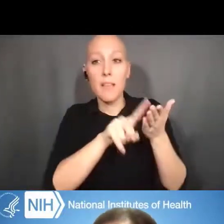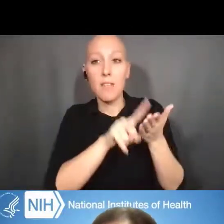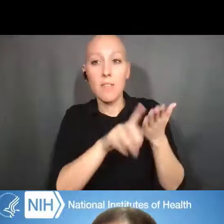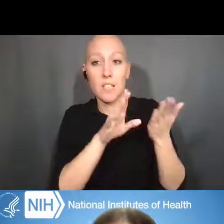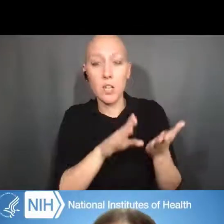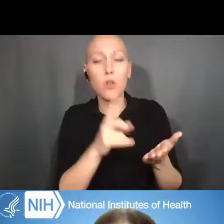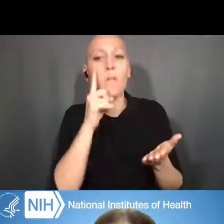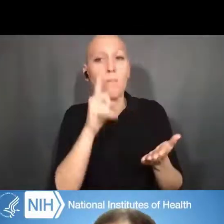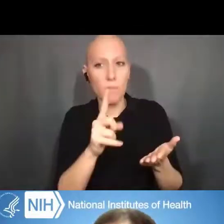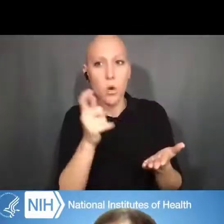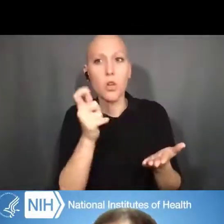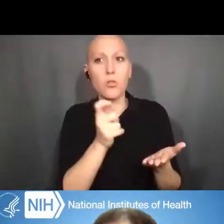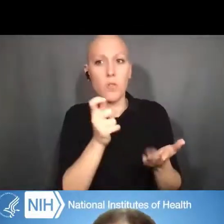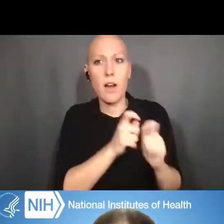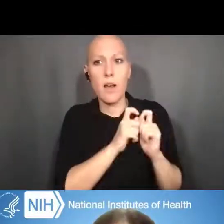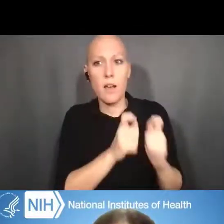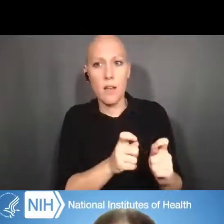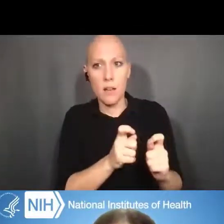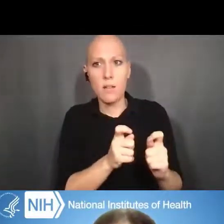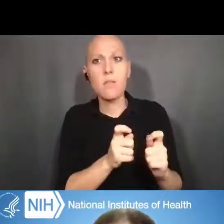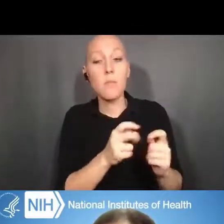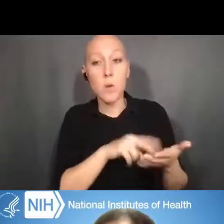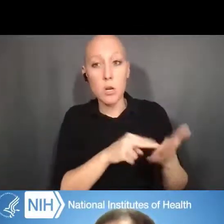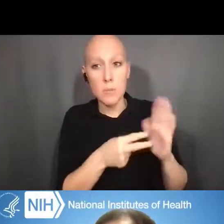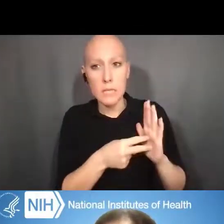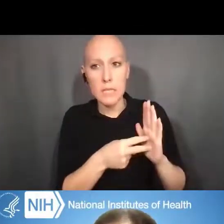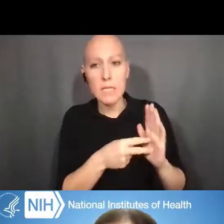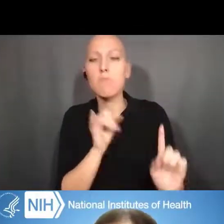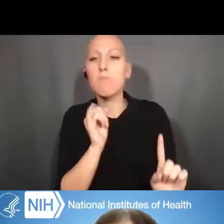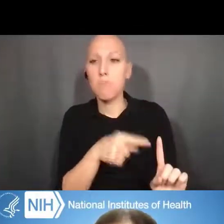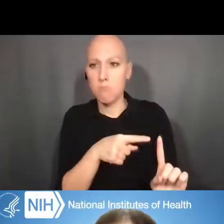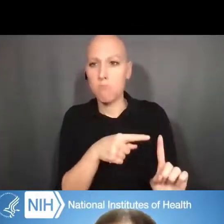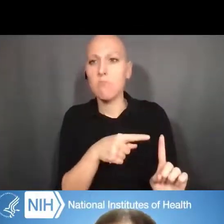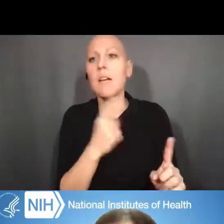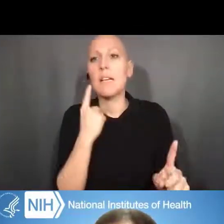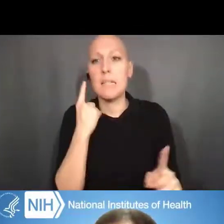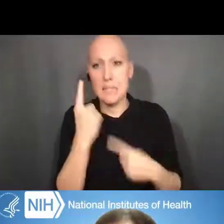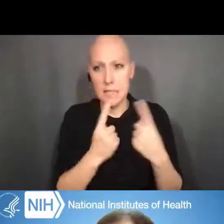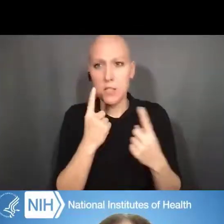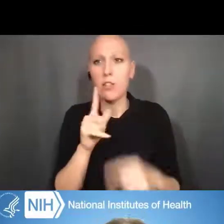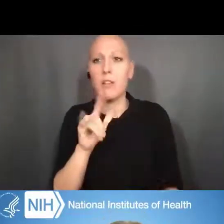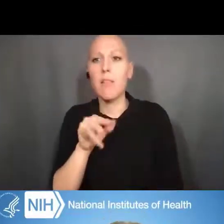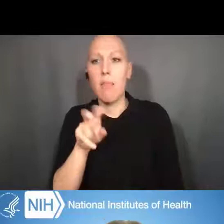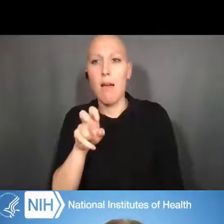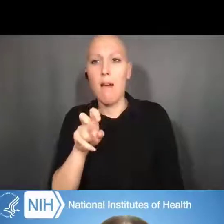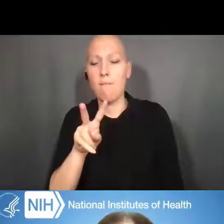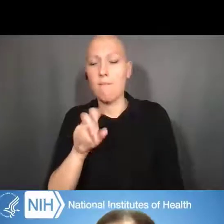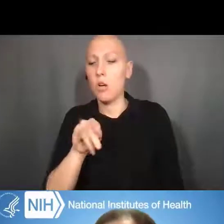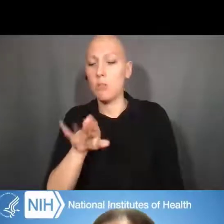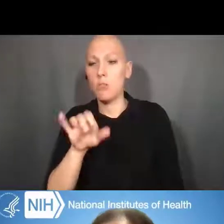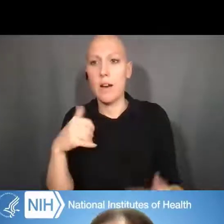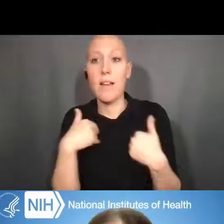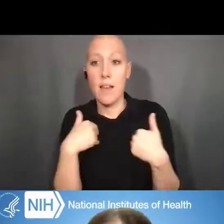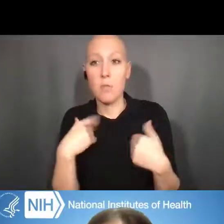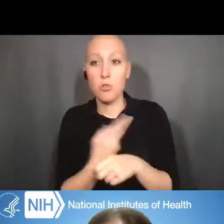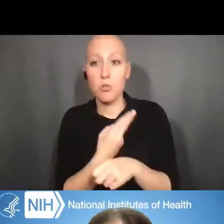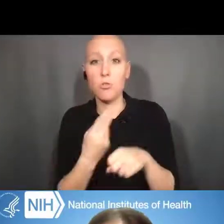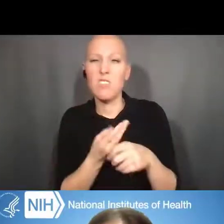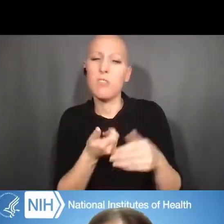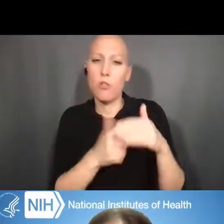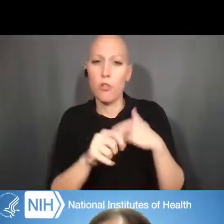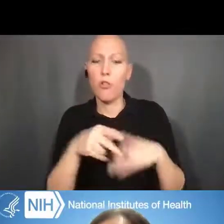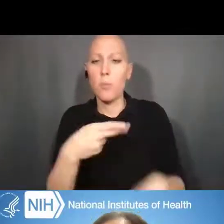it would be considered live vertebrate animal use and covered by the PHS policy. And finally, a chimp